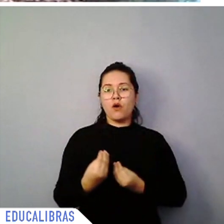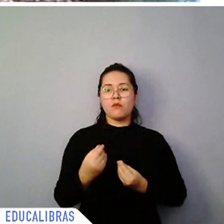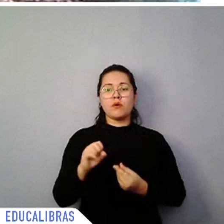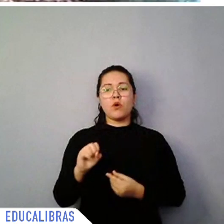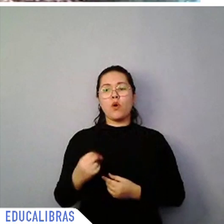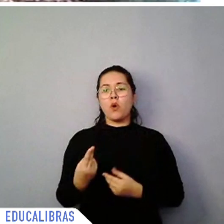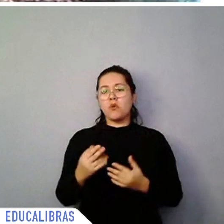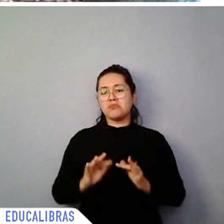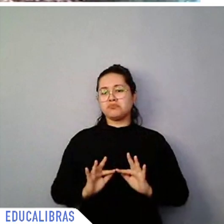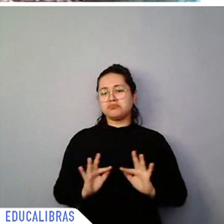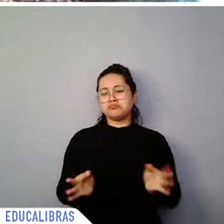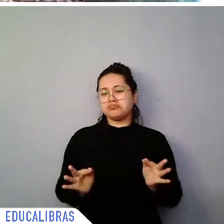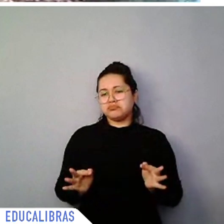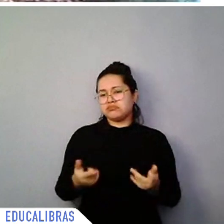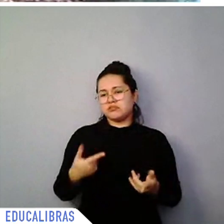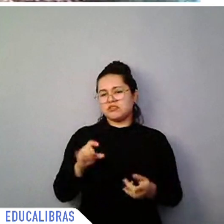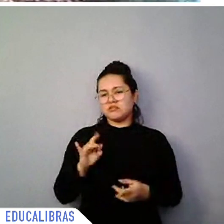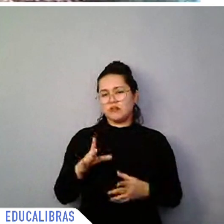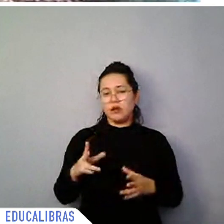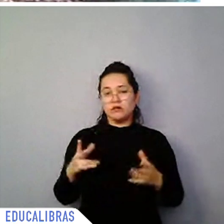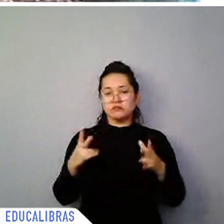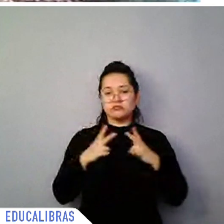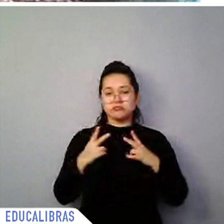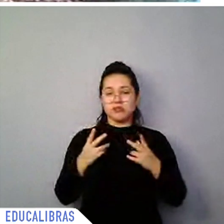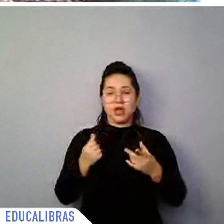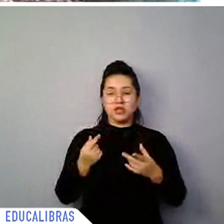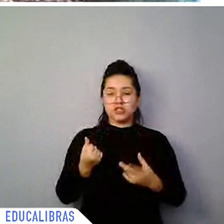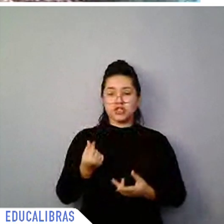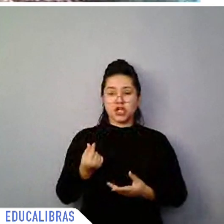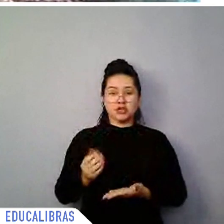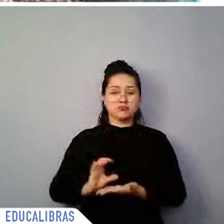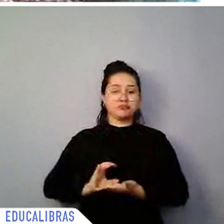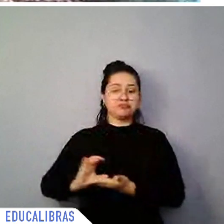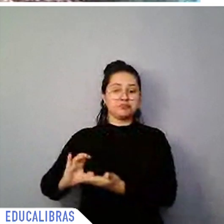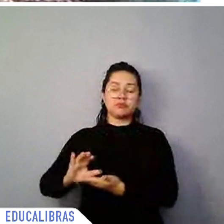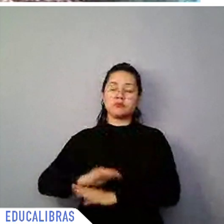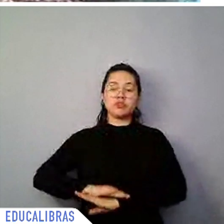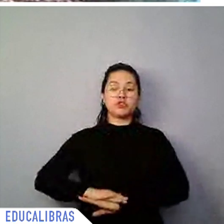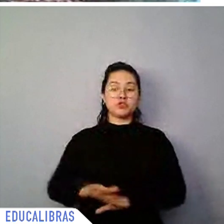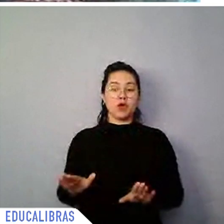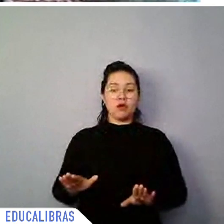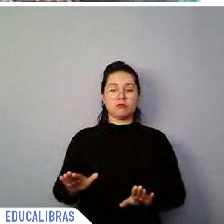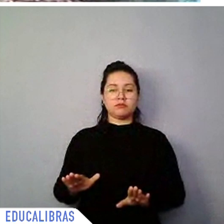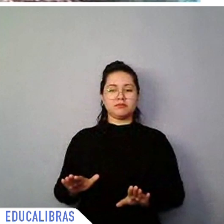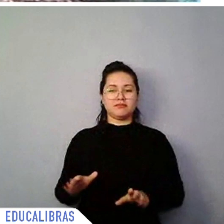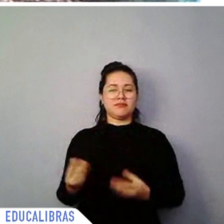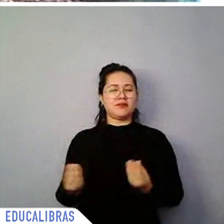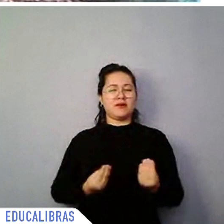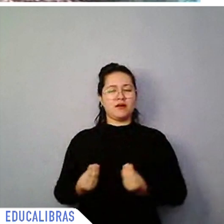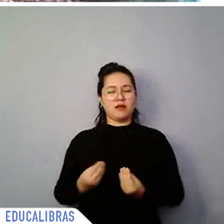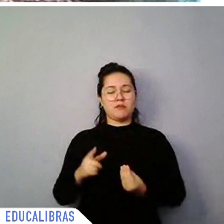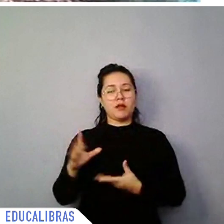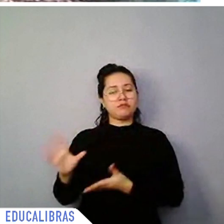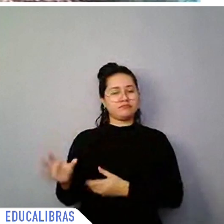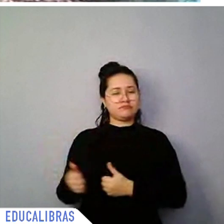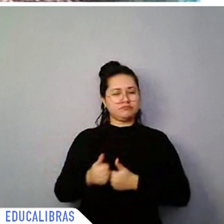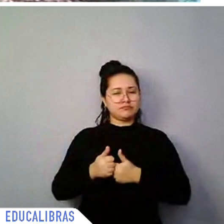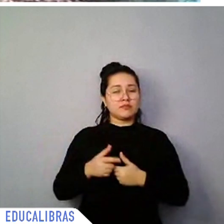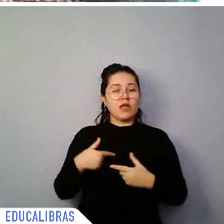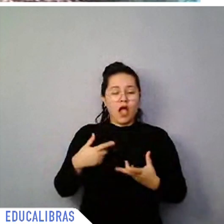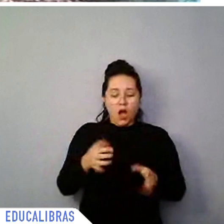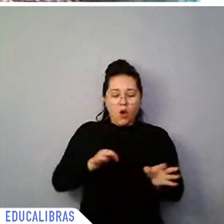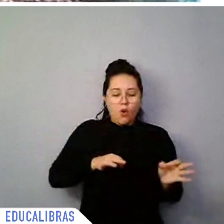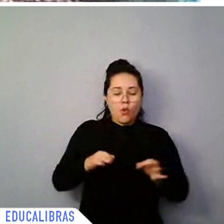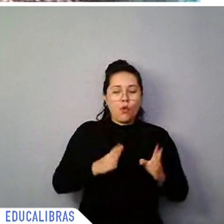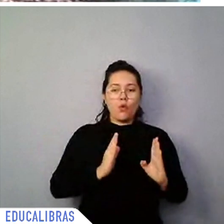of partnership, do they just start that and start working with that, or they just need to collect money from other organizations to